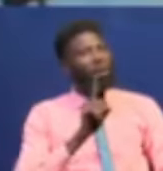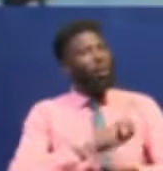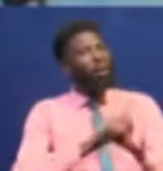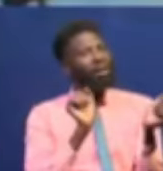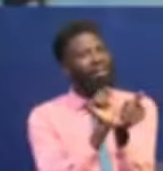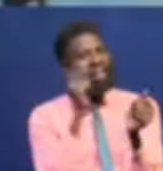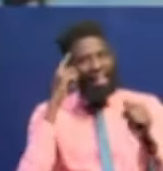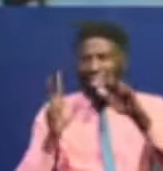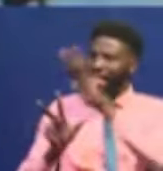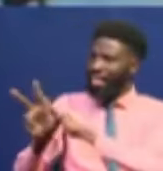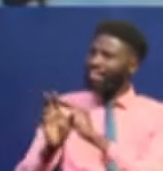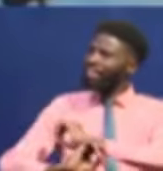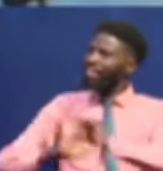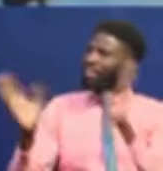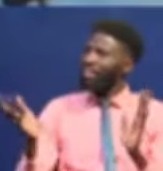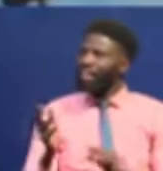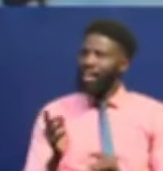not